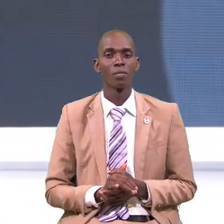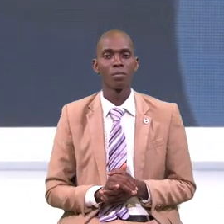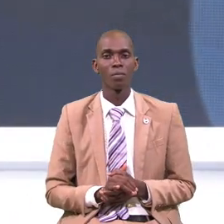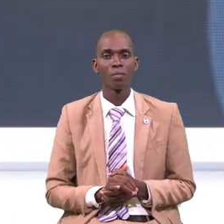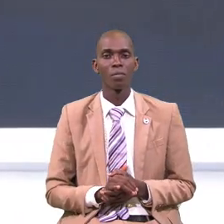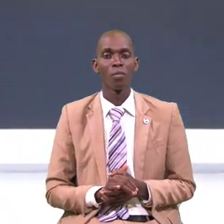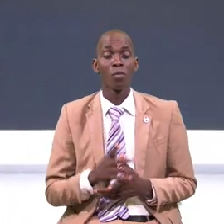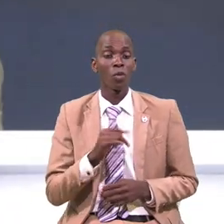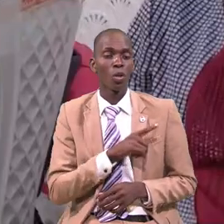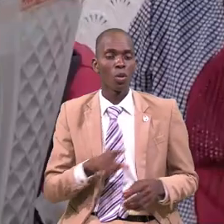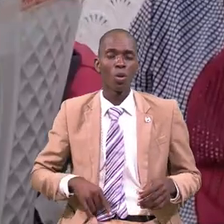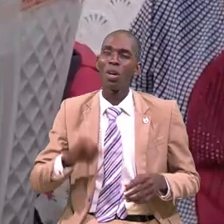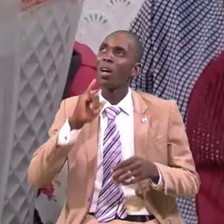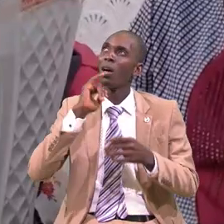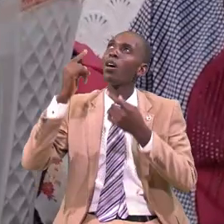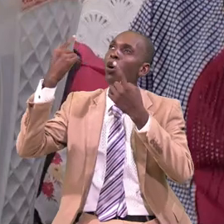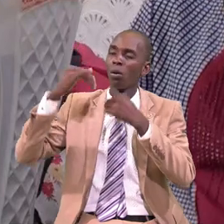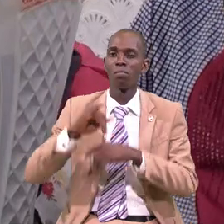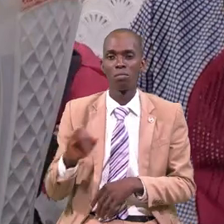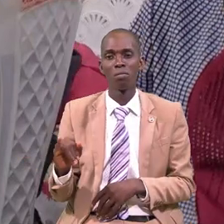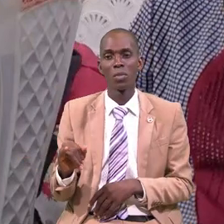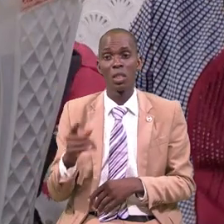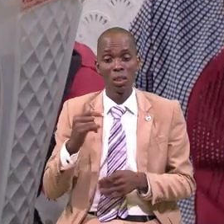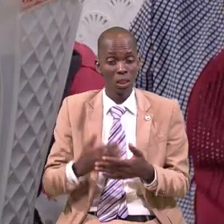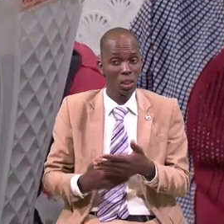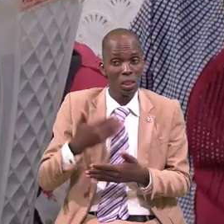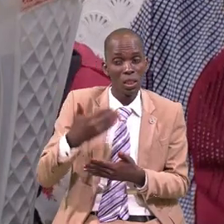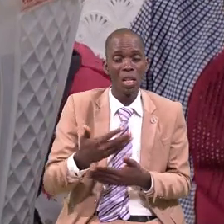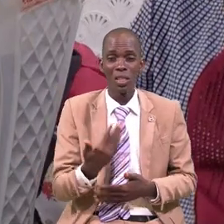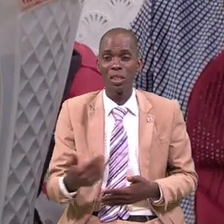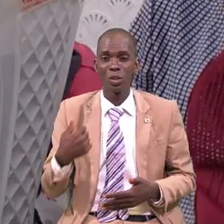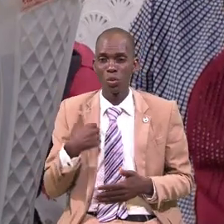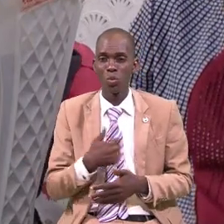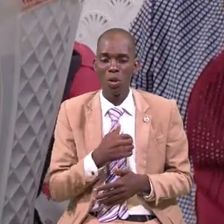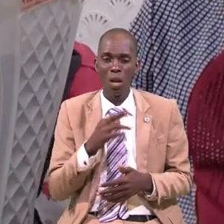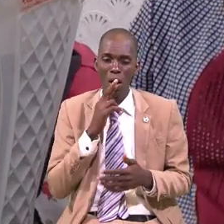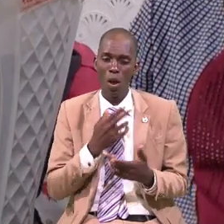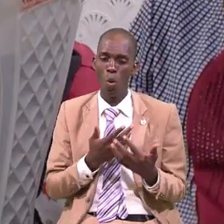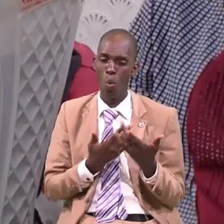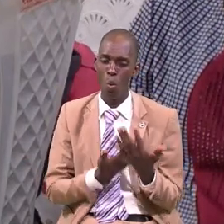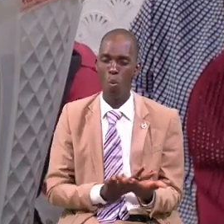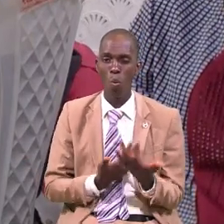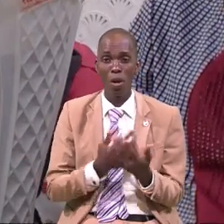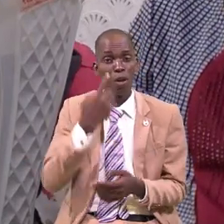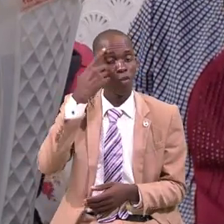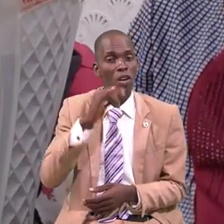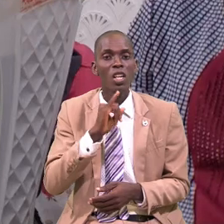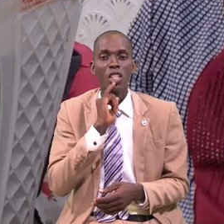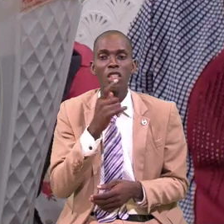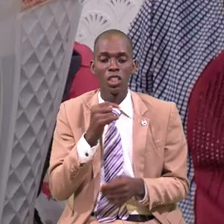The Lord is coming. The next thing we're watching for now, we're looking for now, is the rapture of the